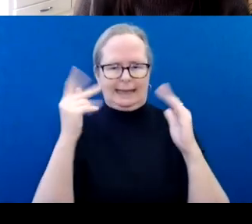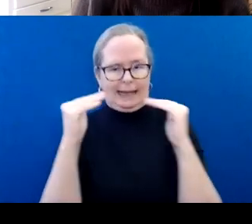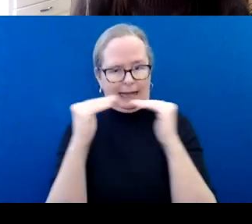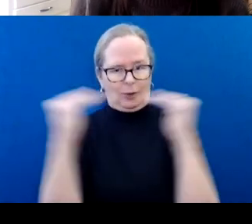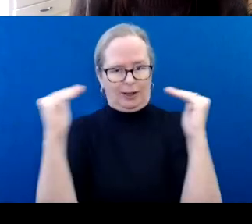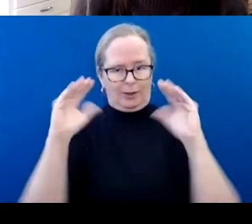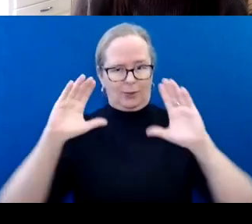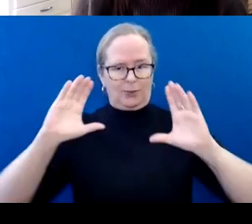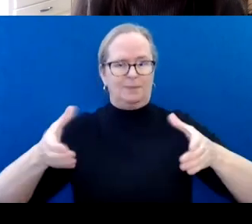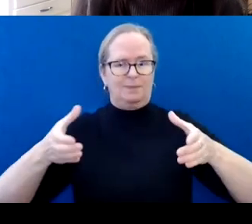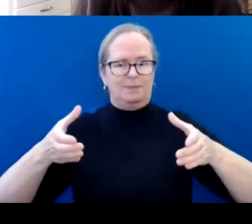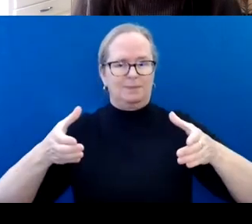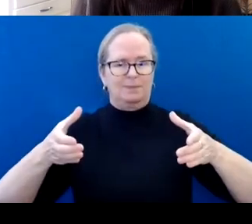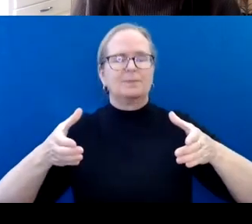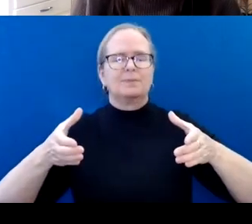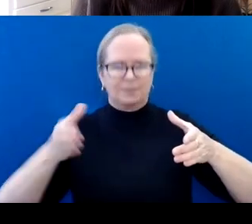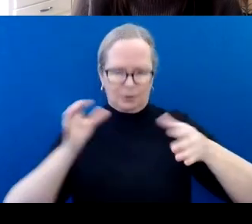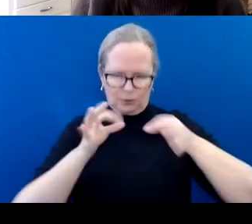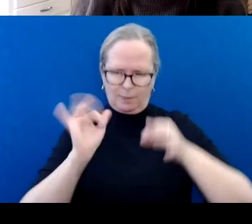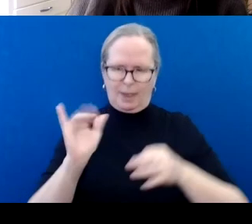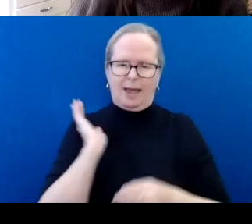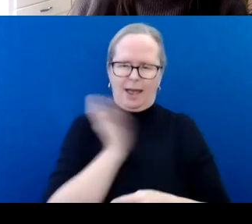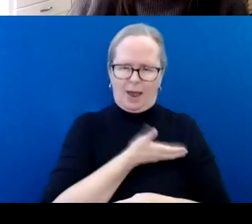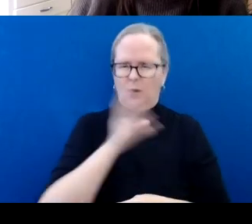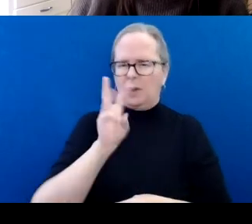These are linked in the program guidelines as well.